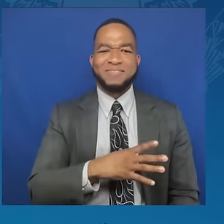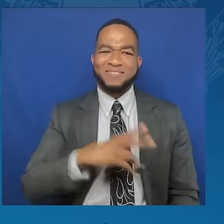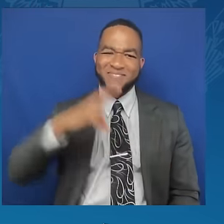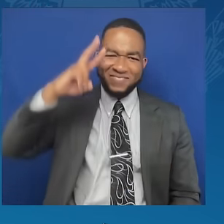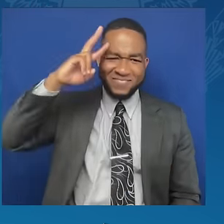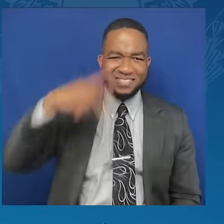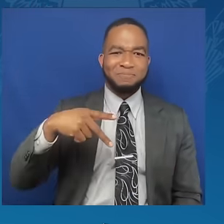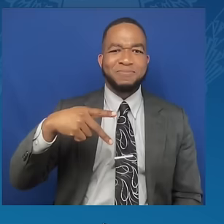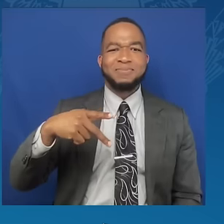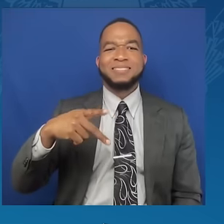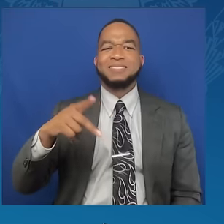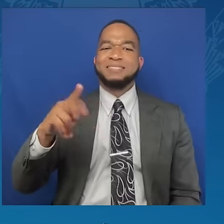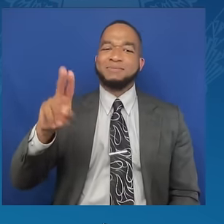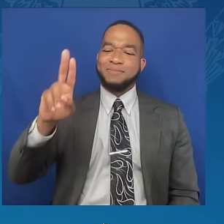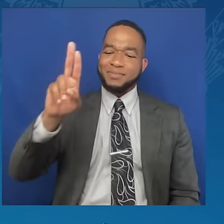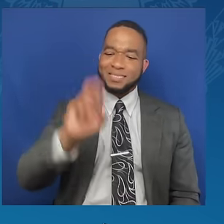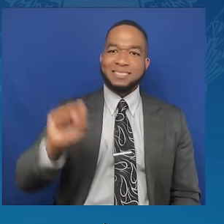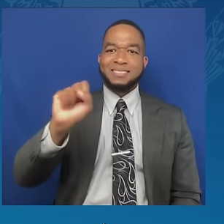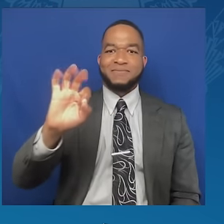y'all.